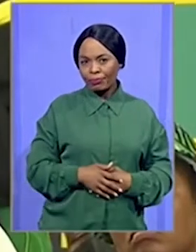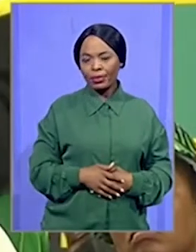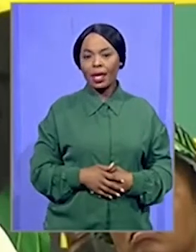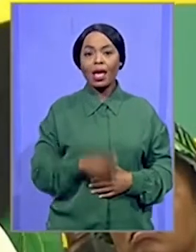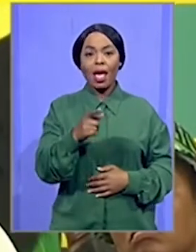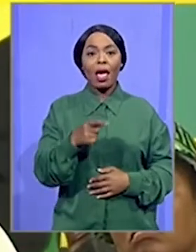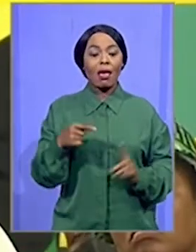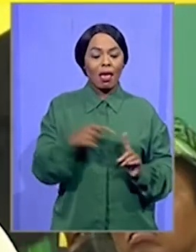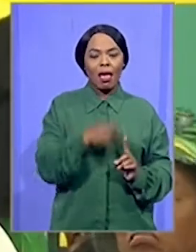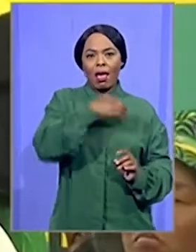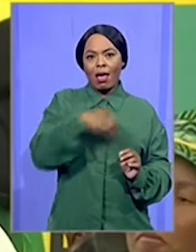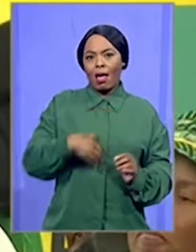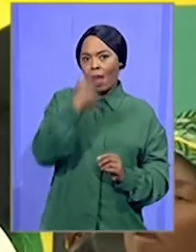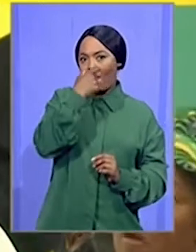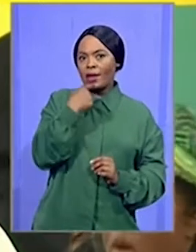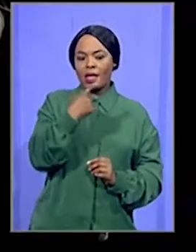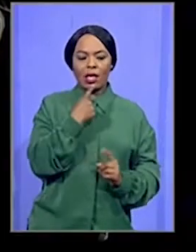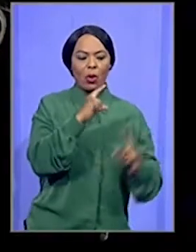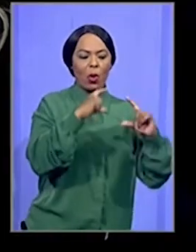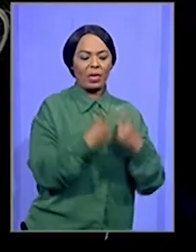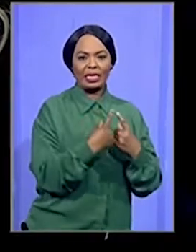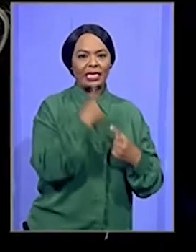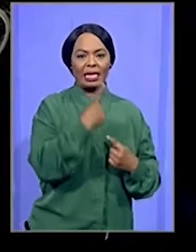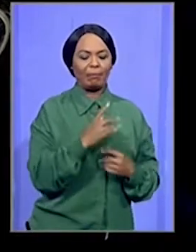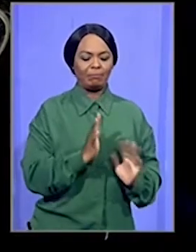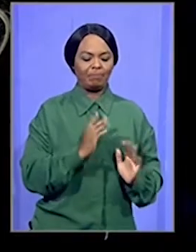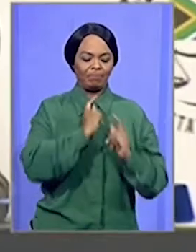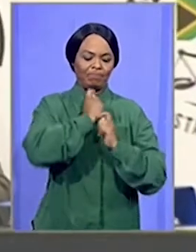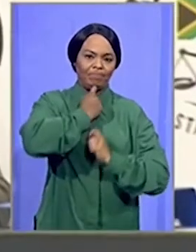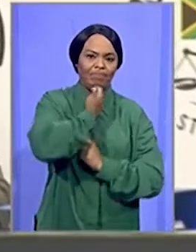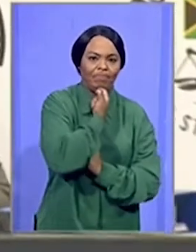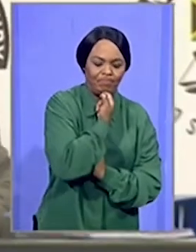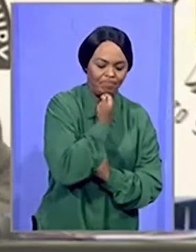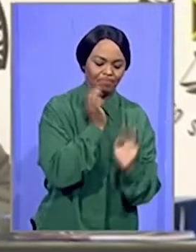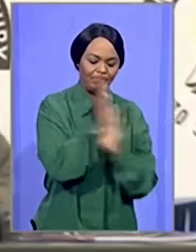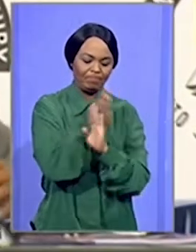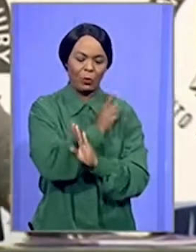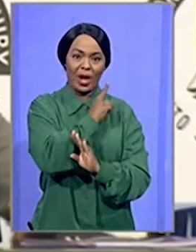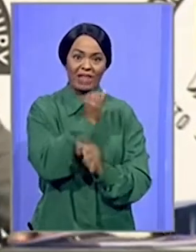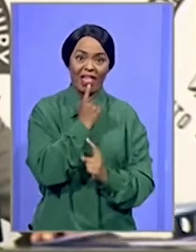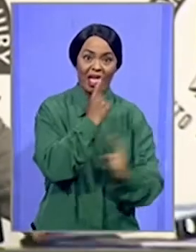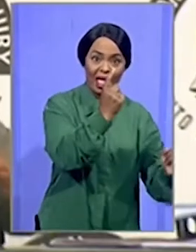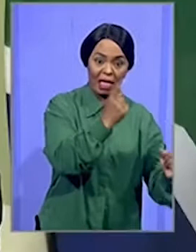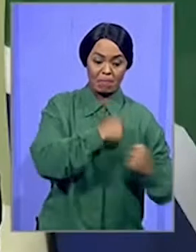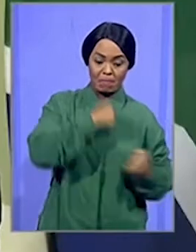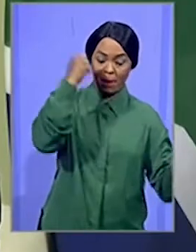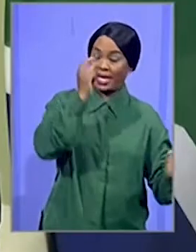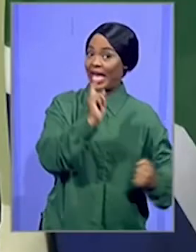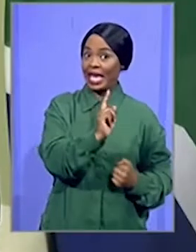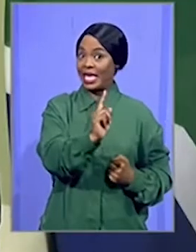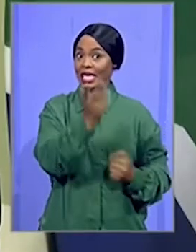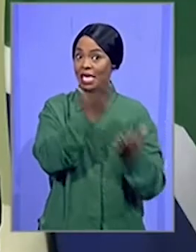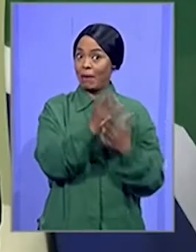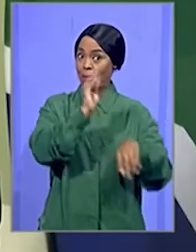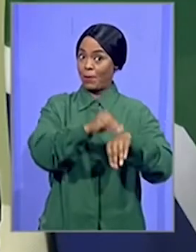botša Khomisene gore o kgethile go se bolele selo ka ge go bolela ga gagwe go bo go ka hlola lešata ka nageng. State capture